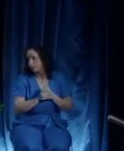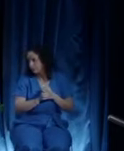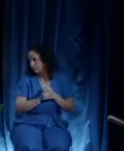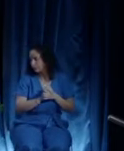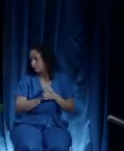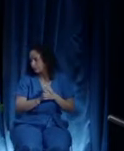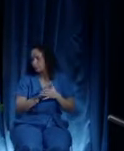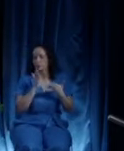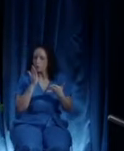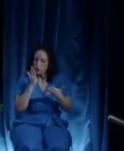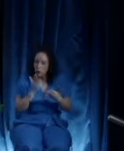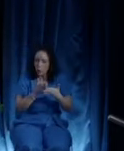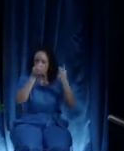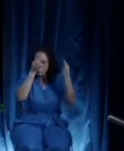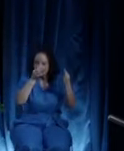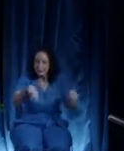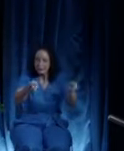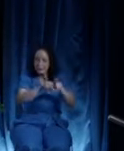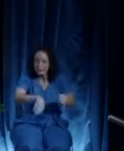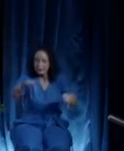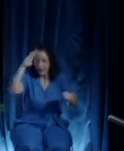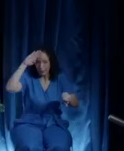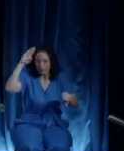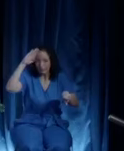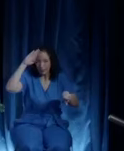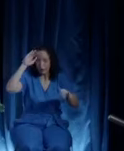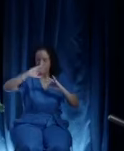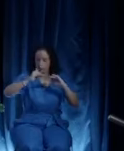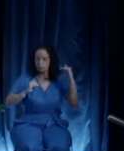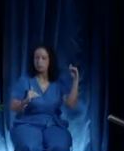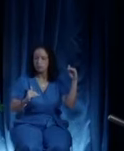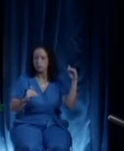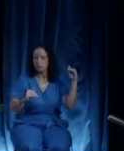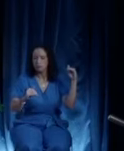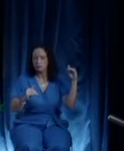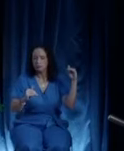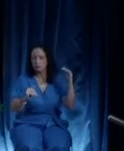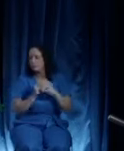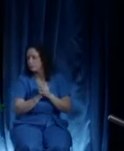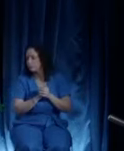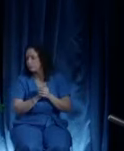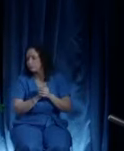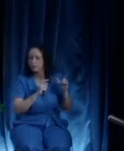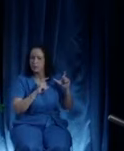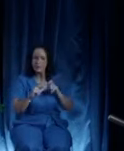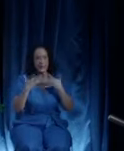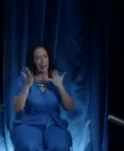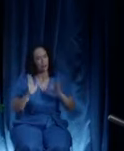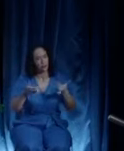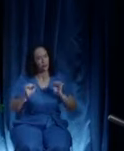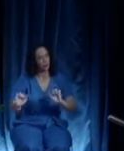terminally dangerous handling James VI and I. But you still have to not do stupid